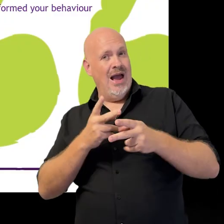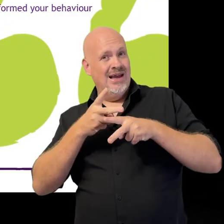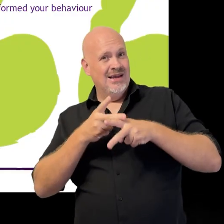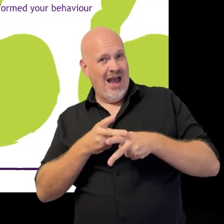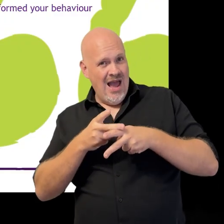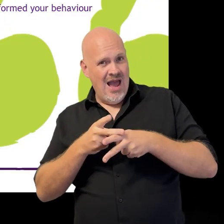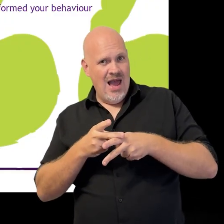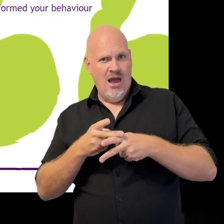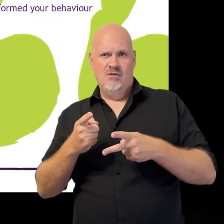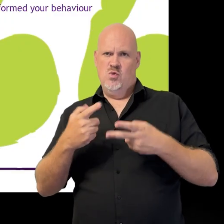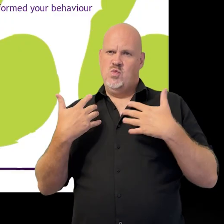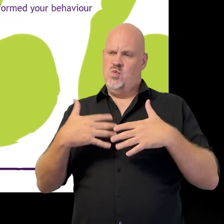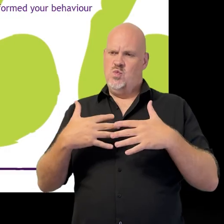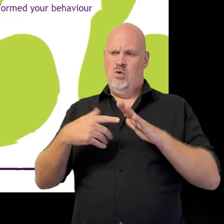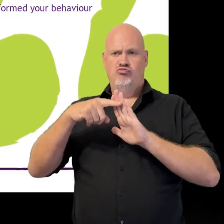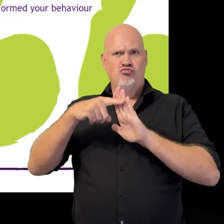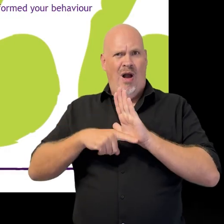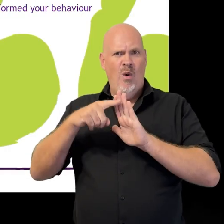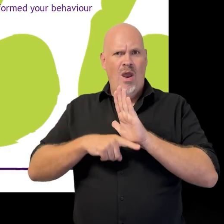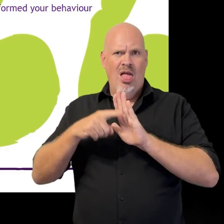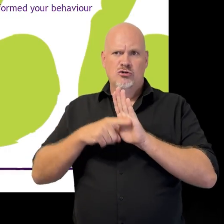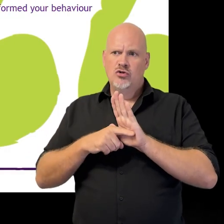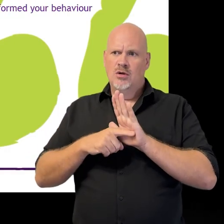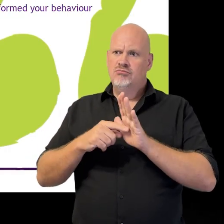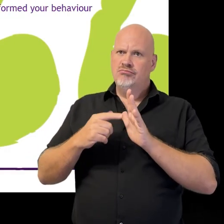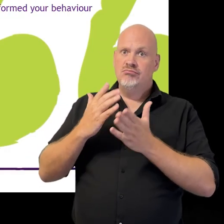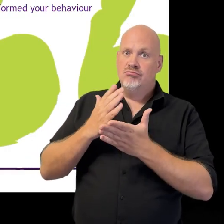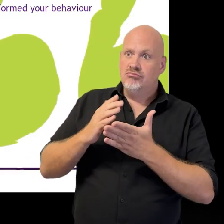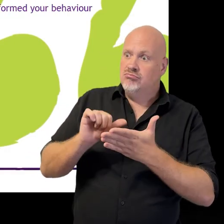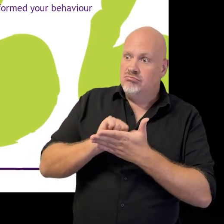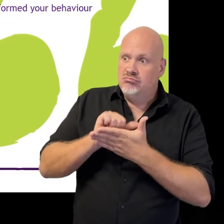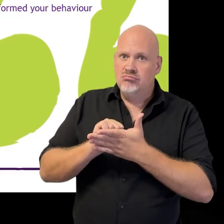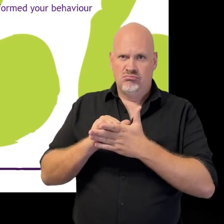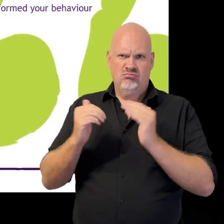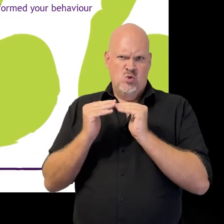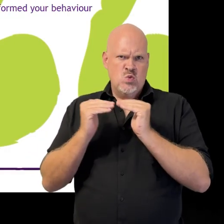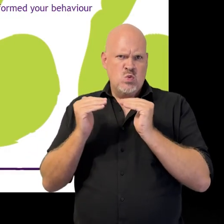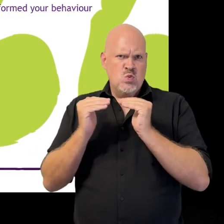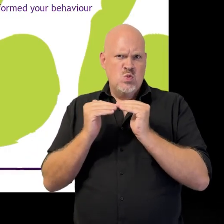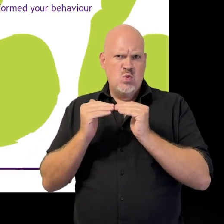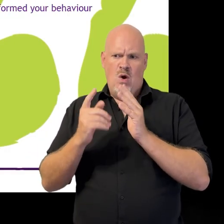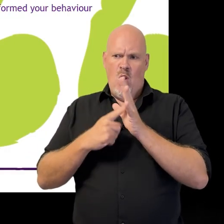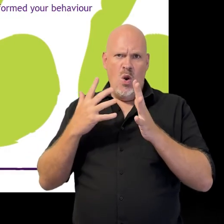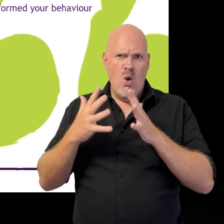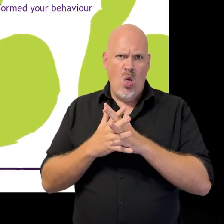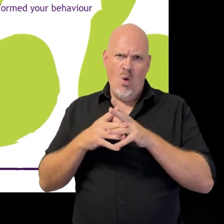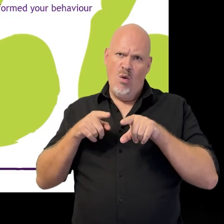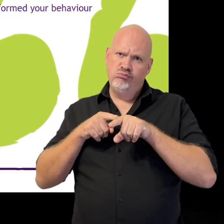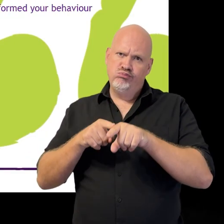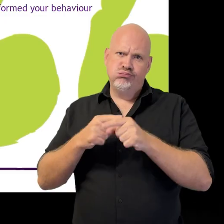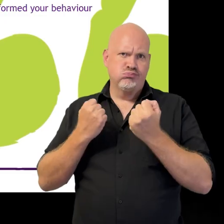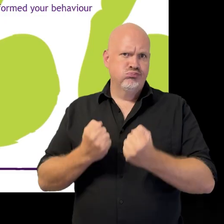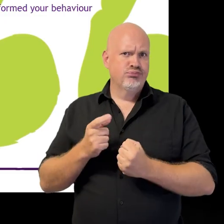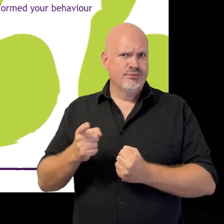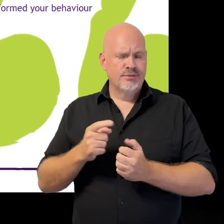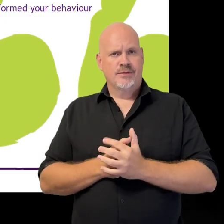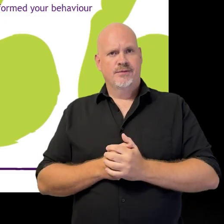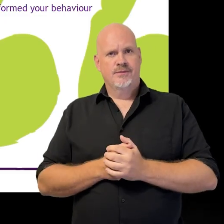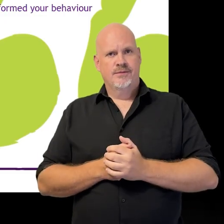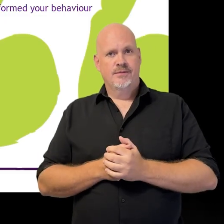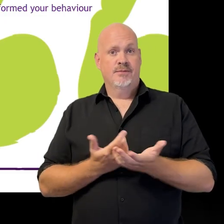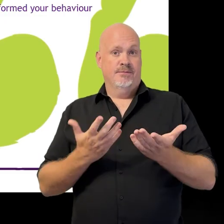for a mistake or something that went wrong, or for something that went right, for seeing something through to the end, about meeting deadlines,